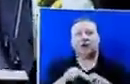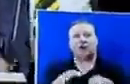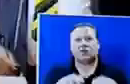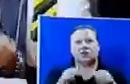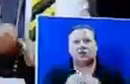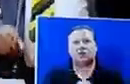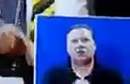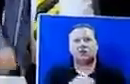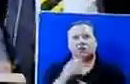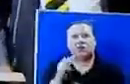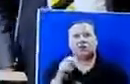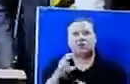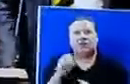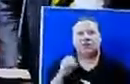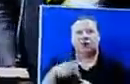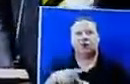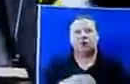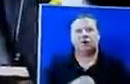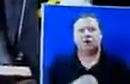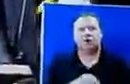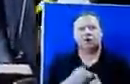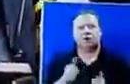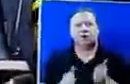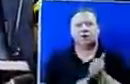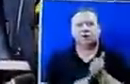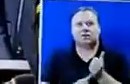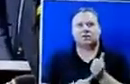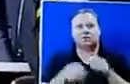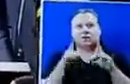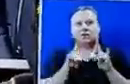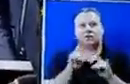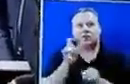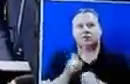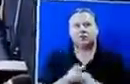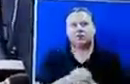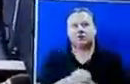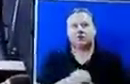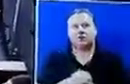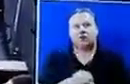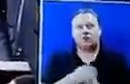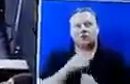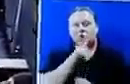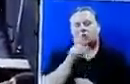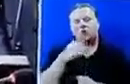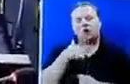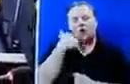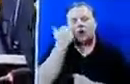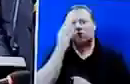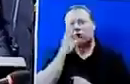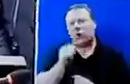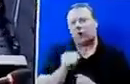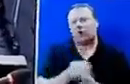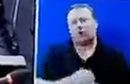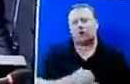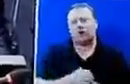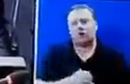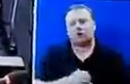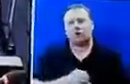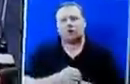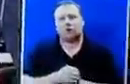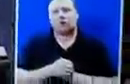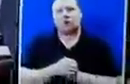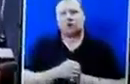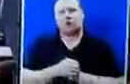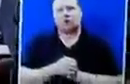the NCOB. Now, Deputy Chairperson, the president came here to address us specifically on the issue